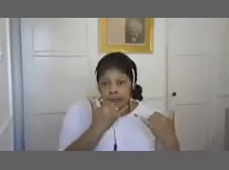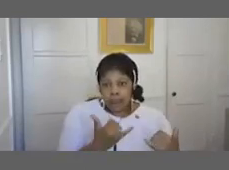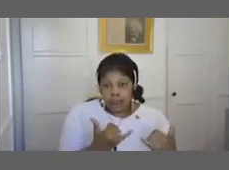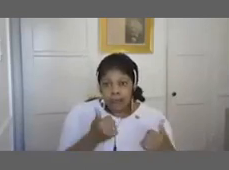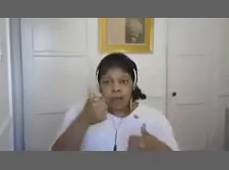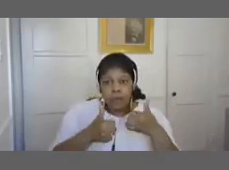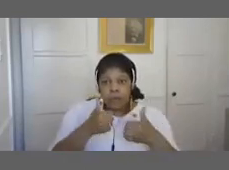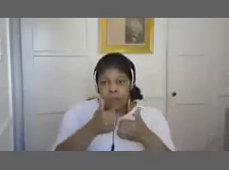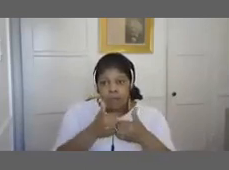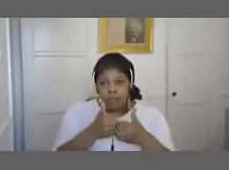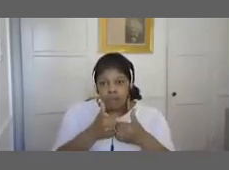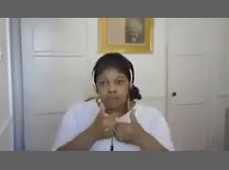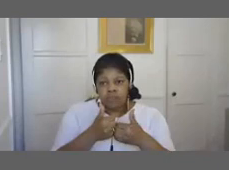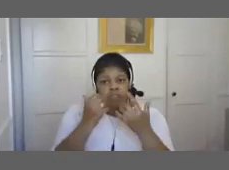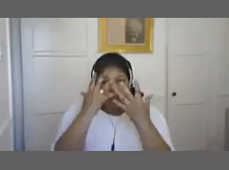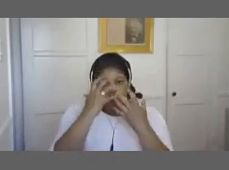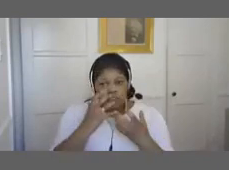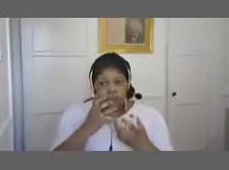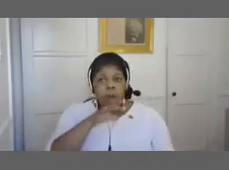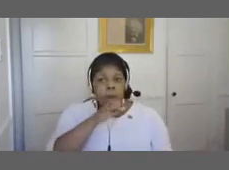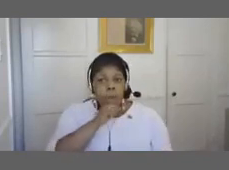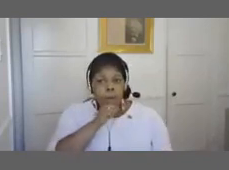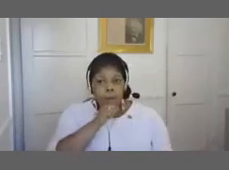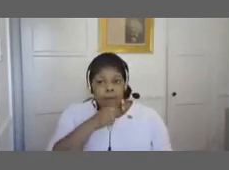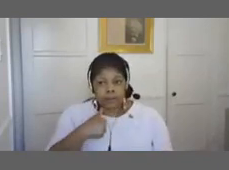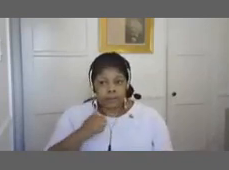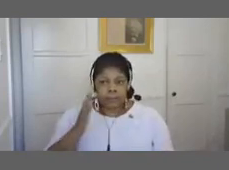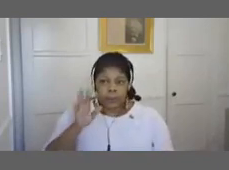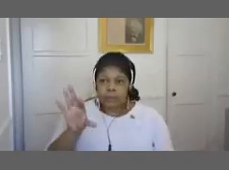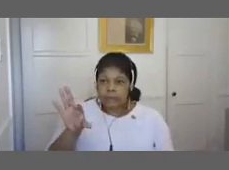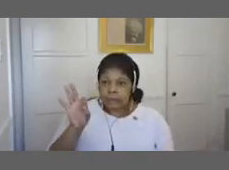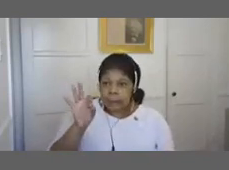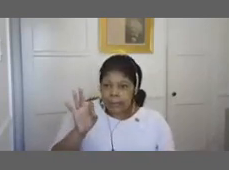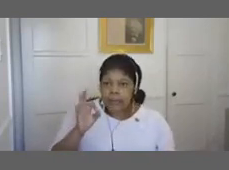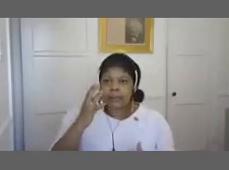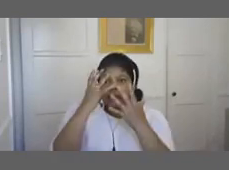orange. So if I select dark orange,